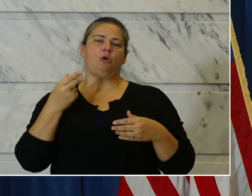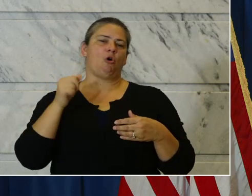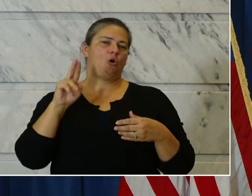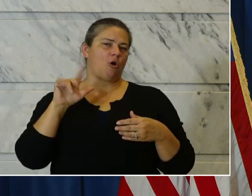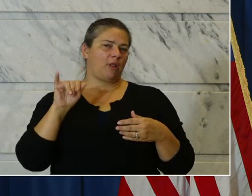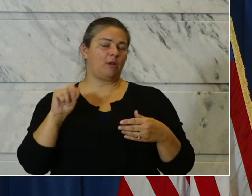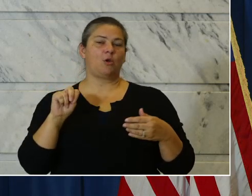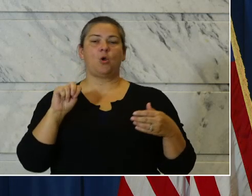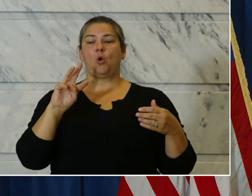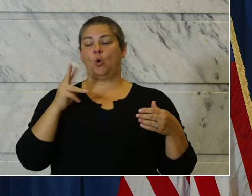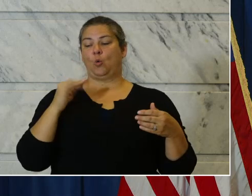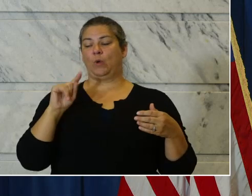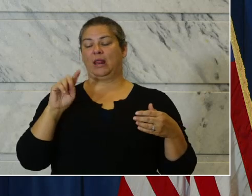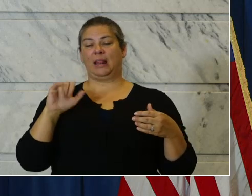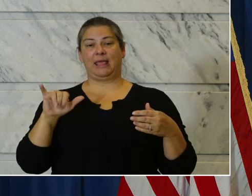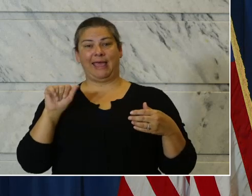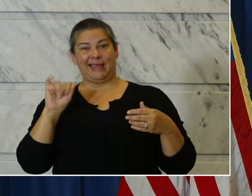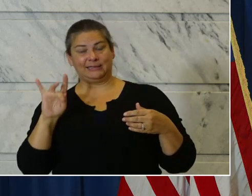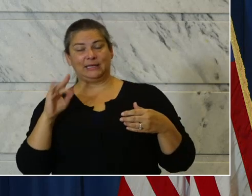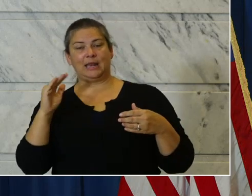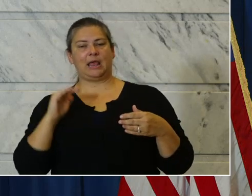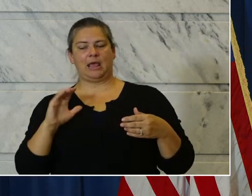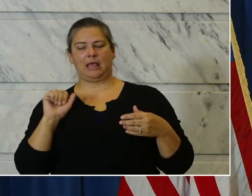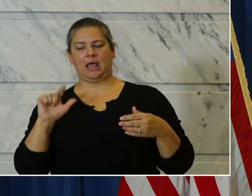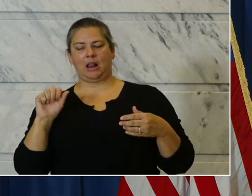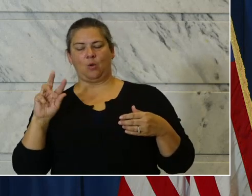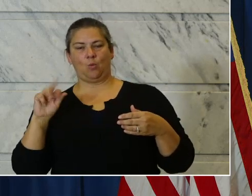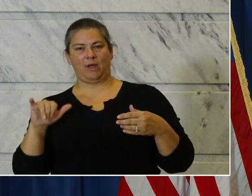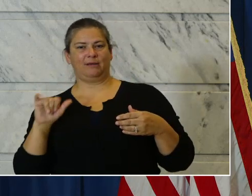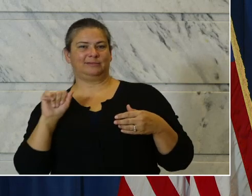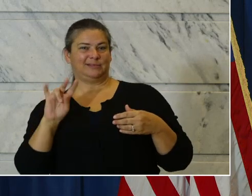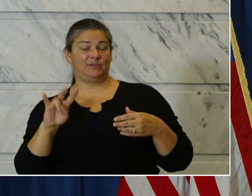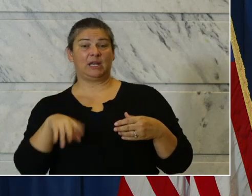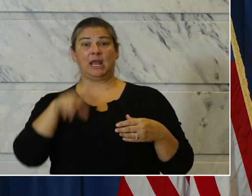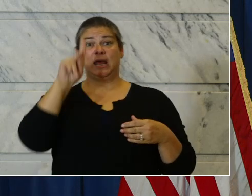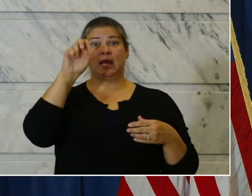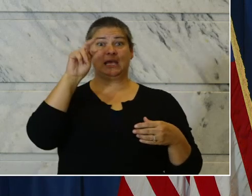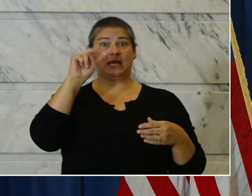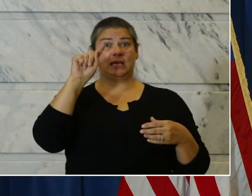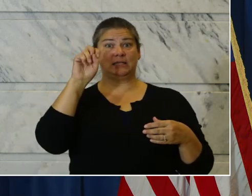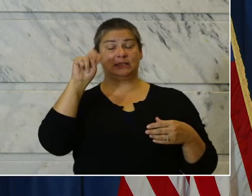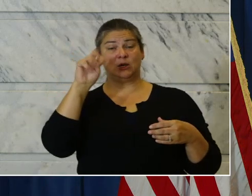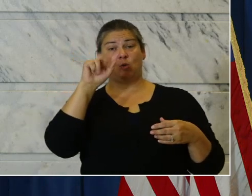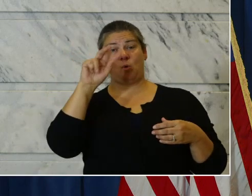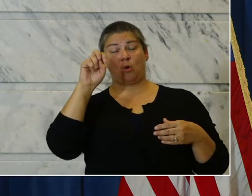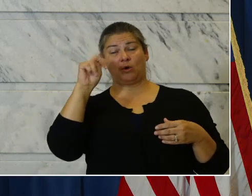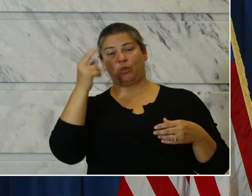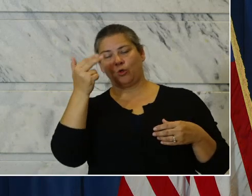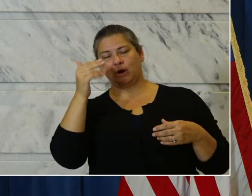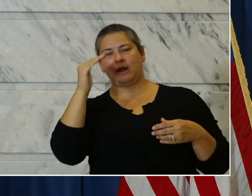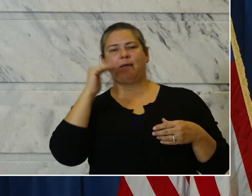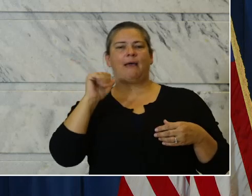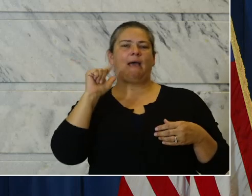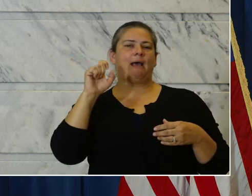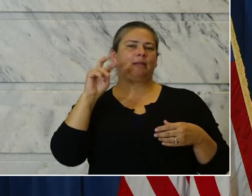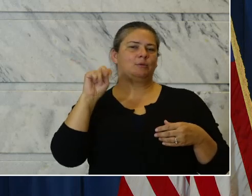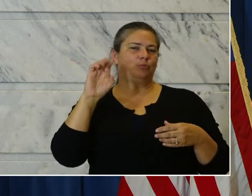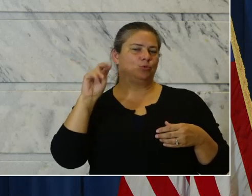Whitley 18, Callaway 17, Kenton and Warren 13, Allen and Boone